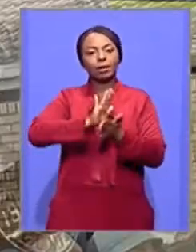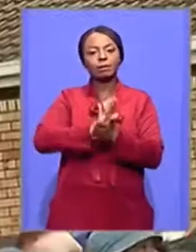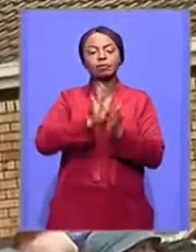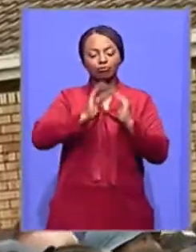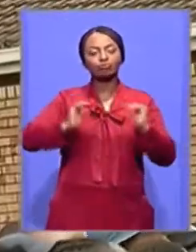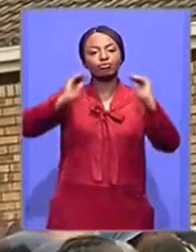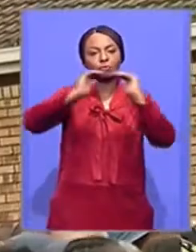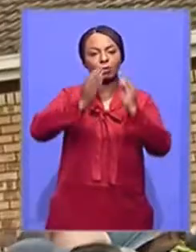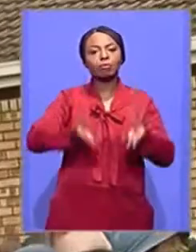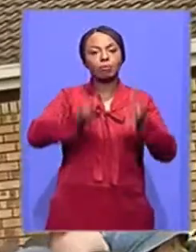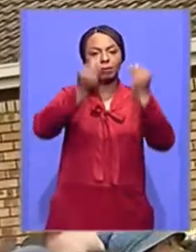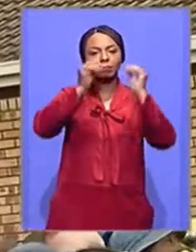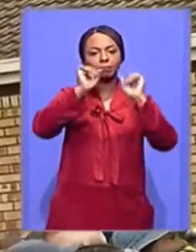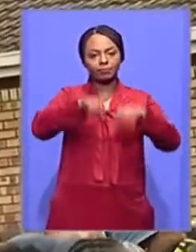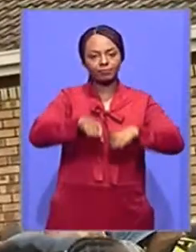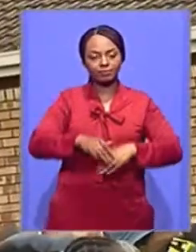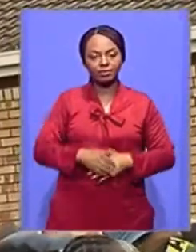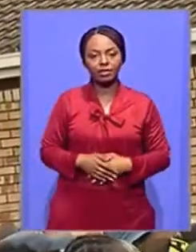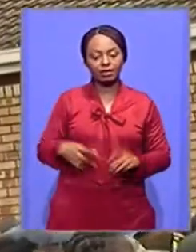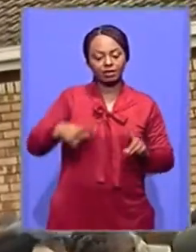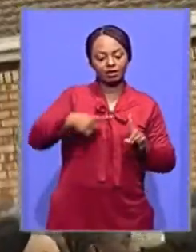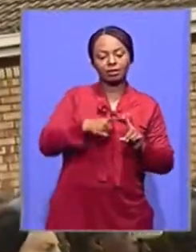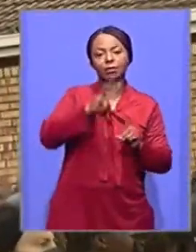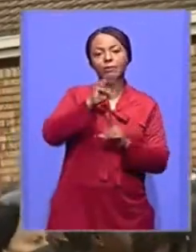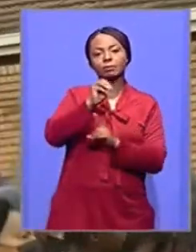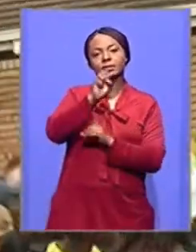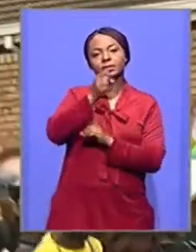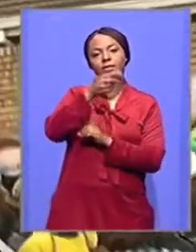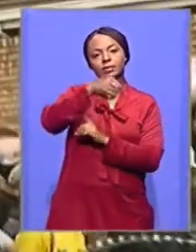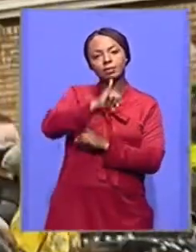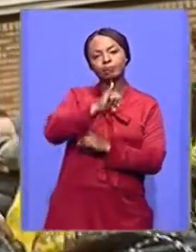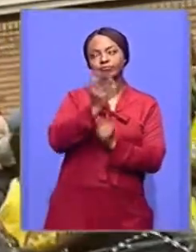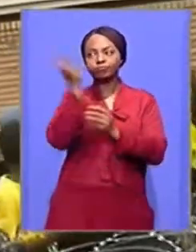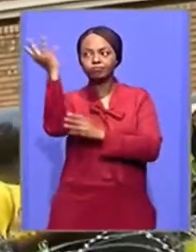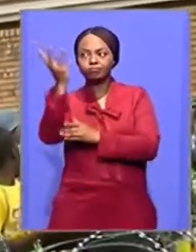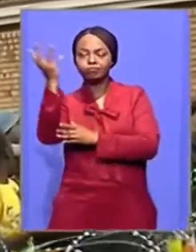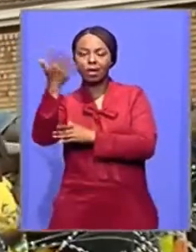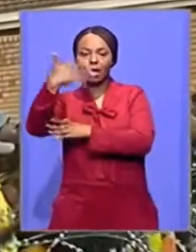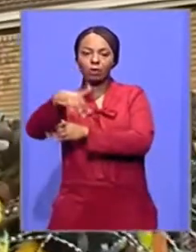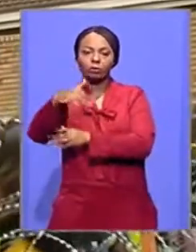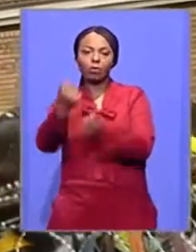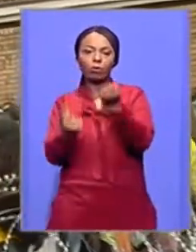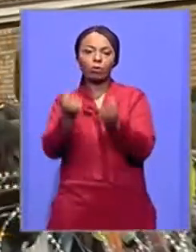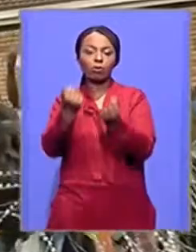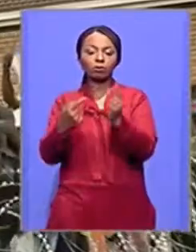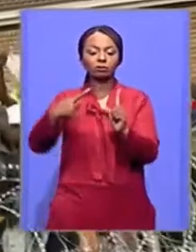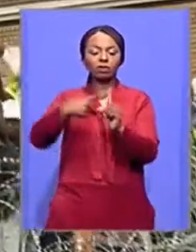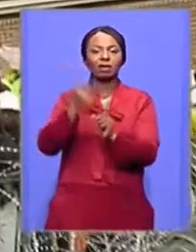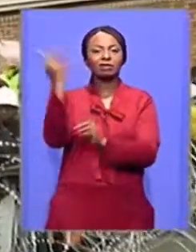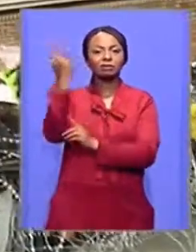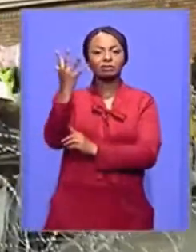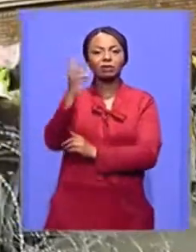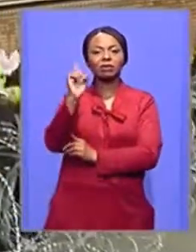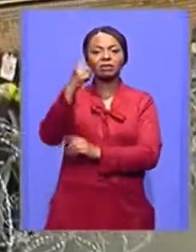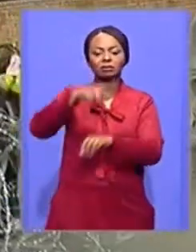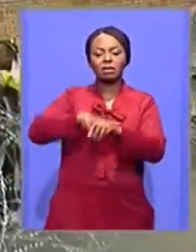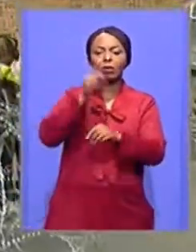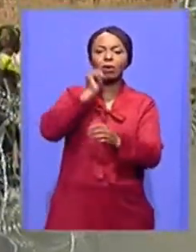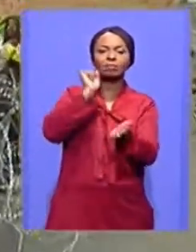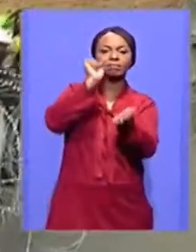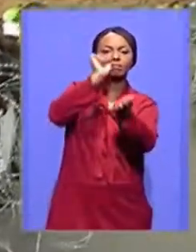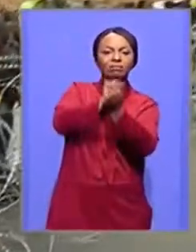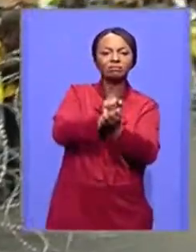level. Msibi o ne a buisana le ba Mandla ba gagwe ka gangwe mo a neng a bua la ntlha ka go tshwarwa ga gagwe.